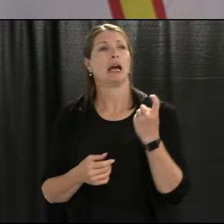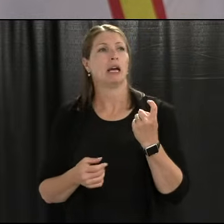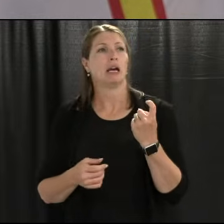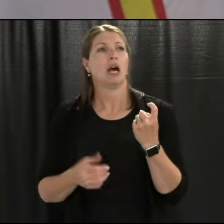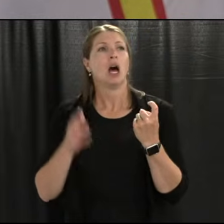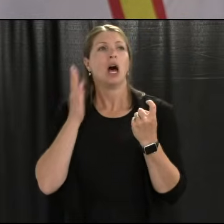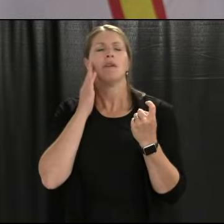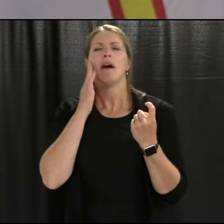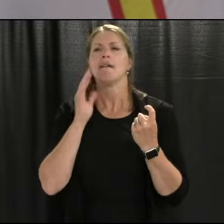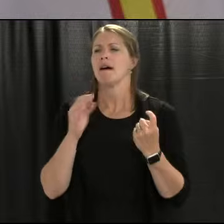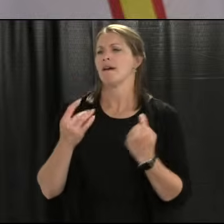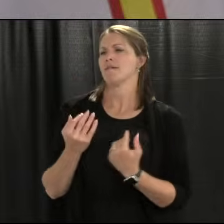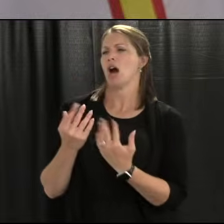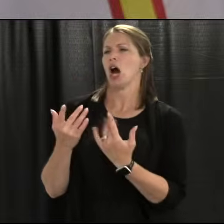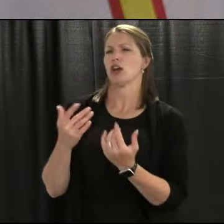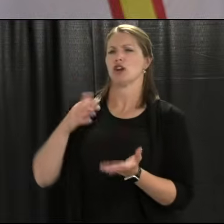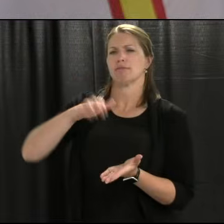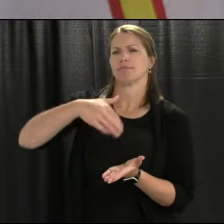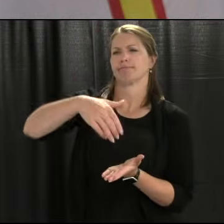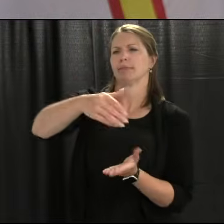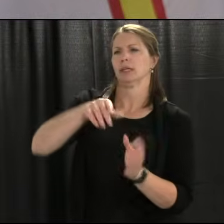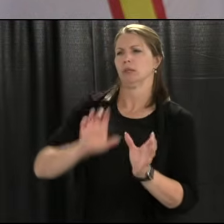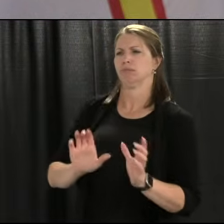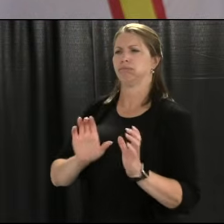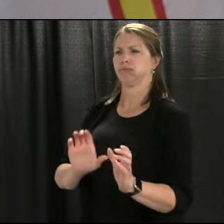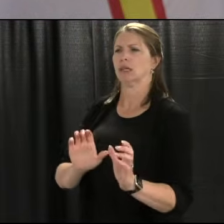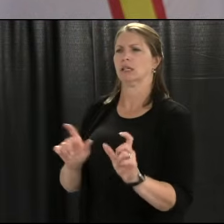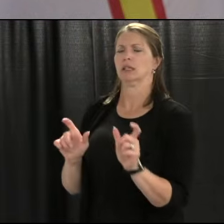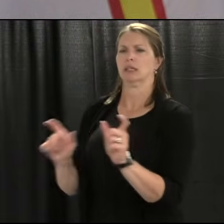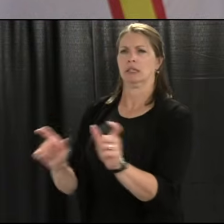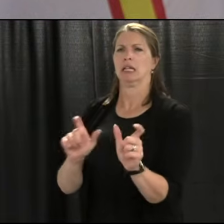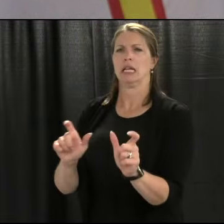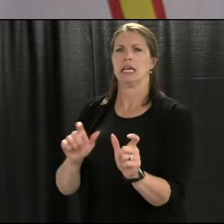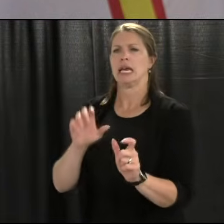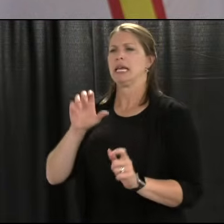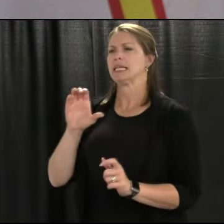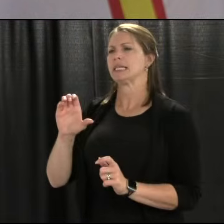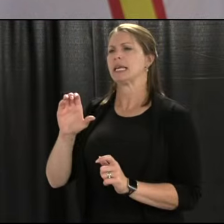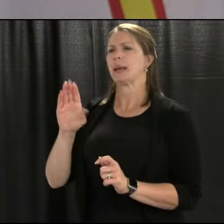Conception Bay North area. What is the message for these people? Is this harmful or helpful?